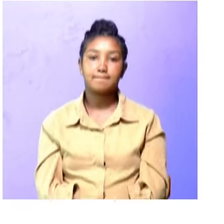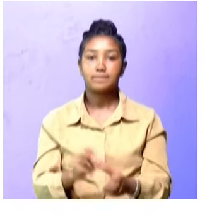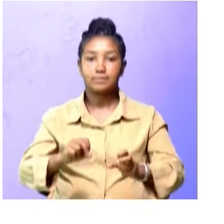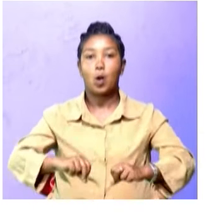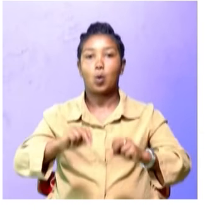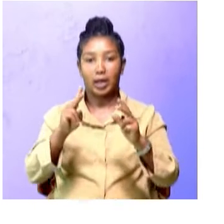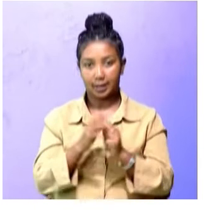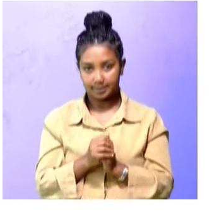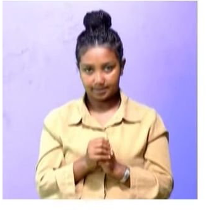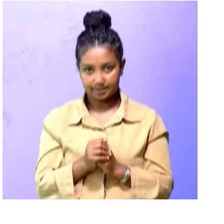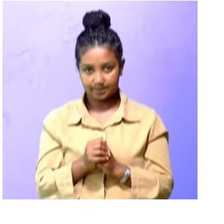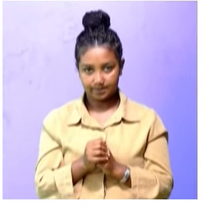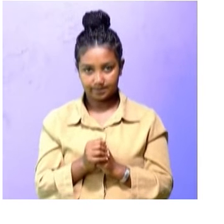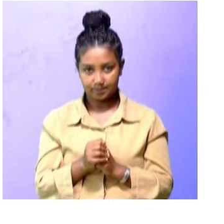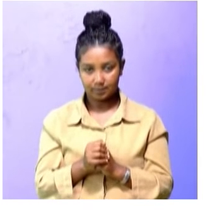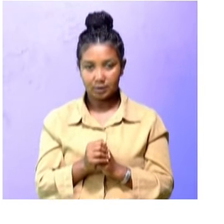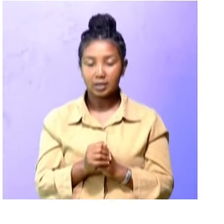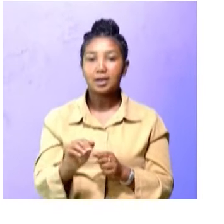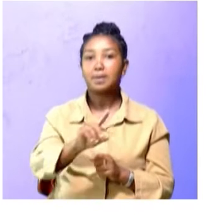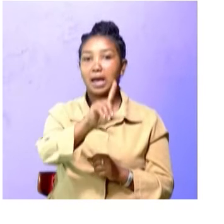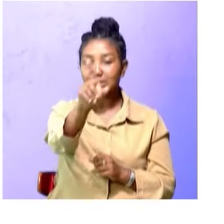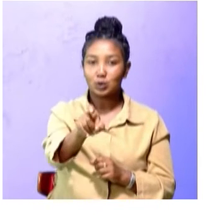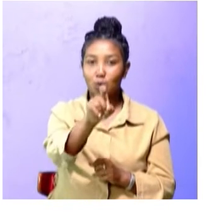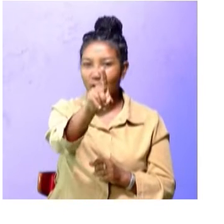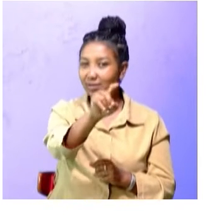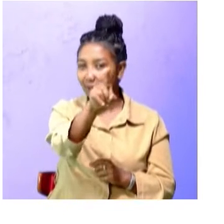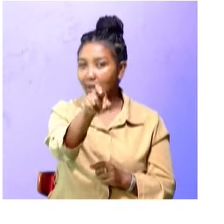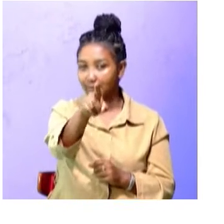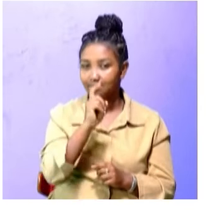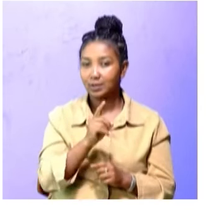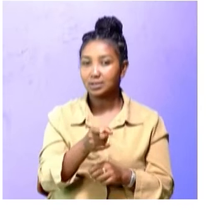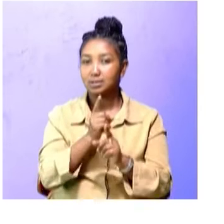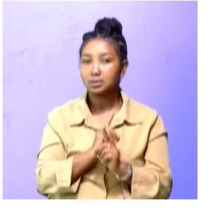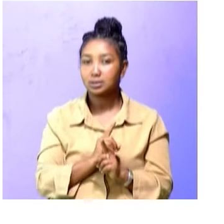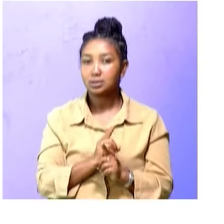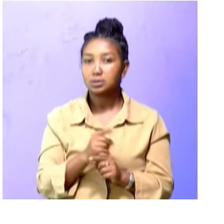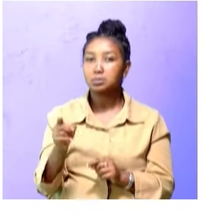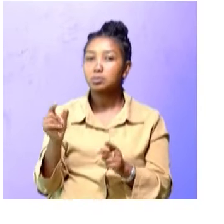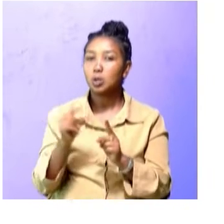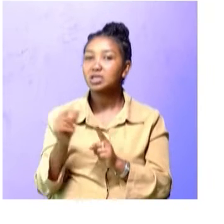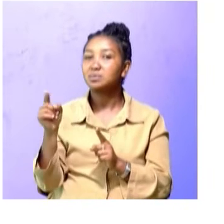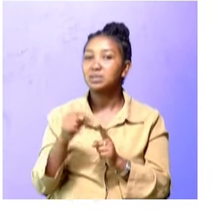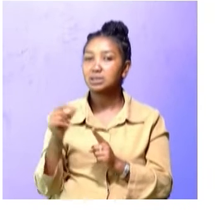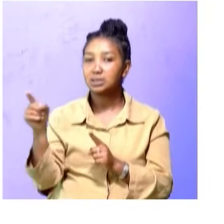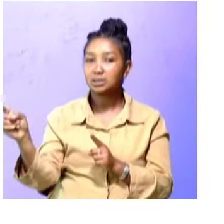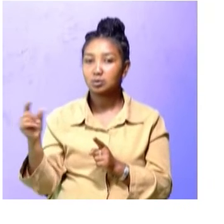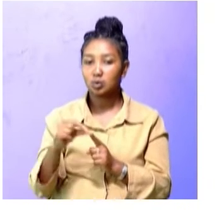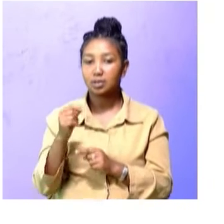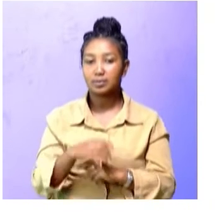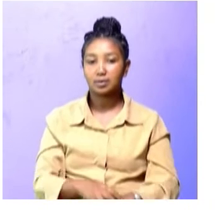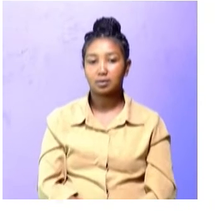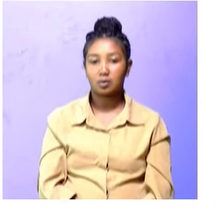Okay. Let me ask you one question. What do we call this word?